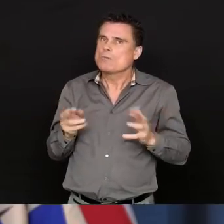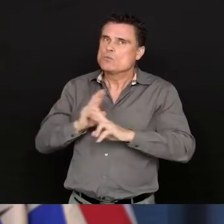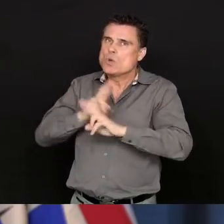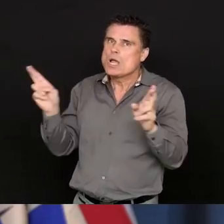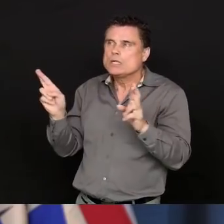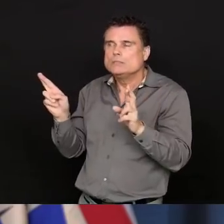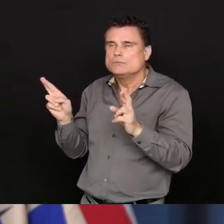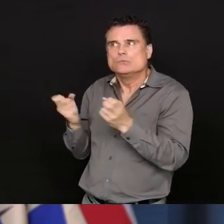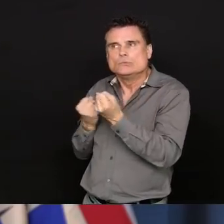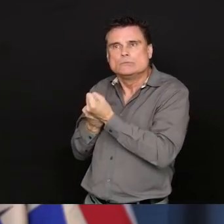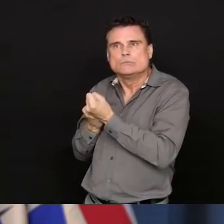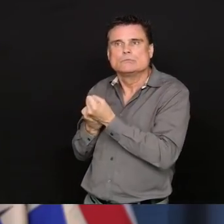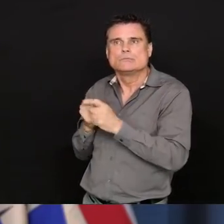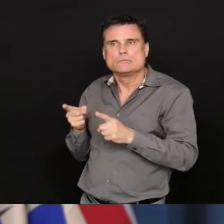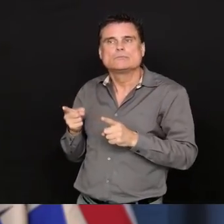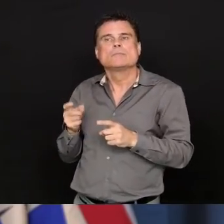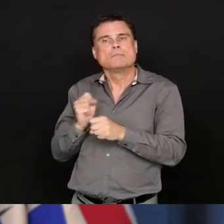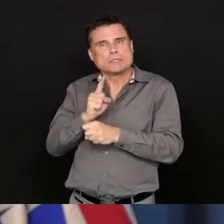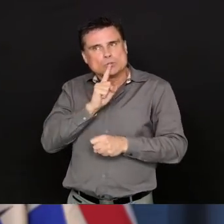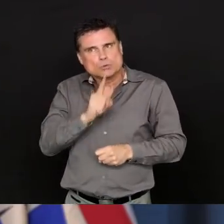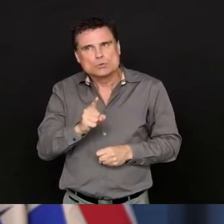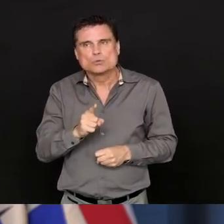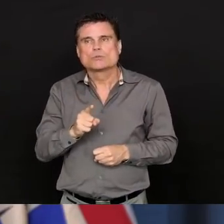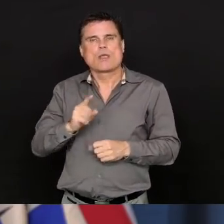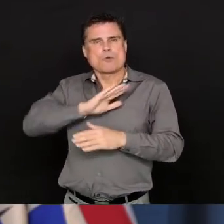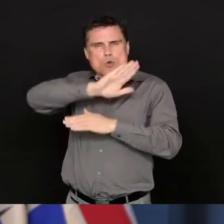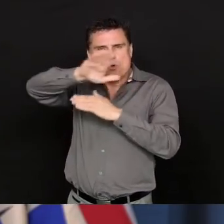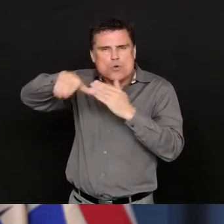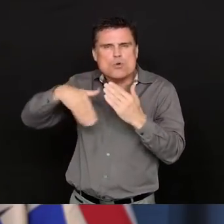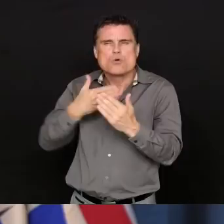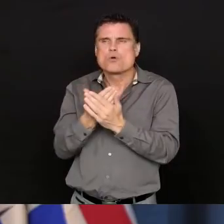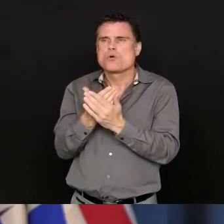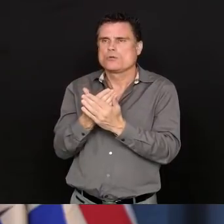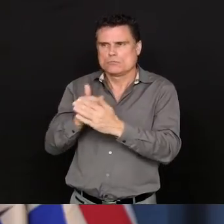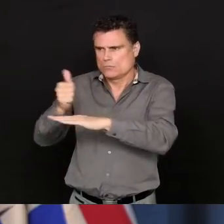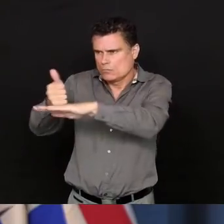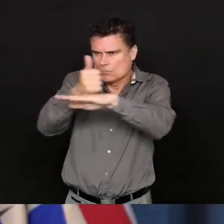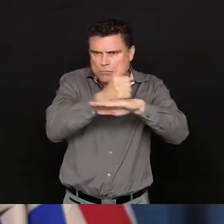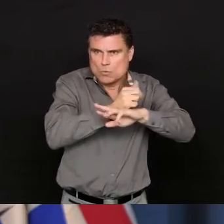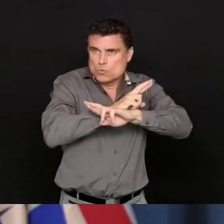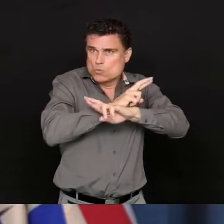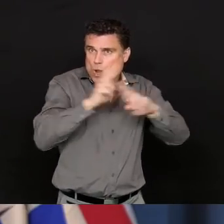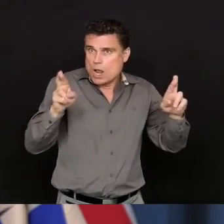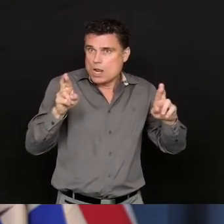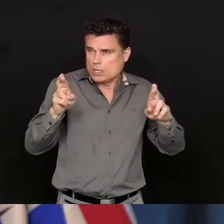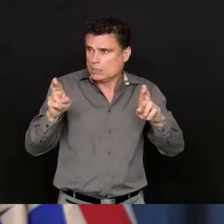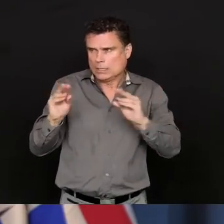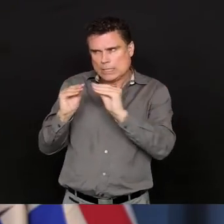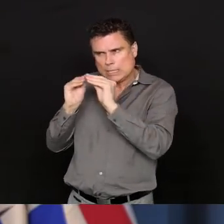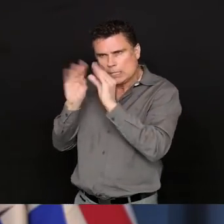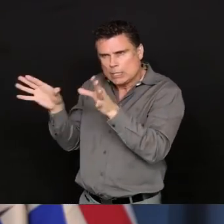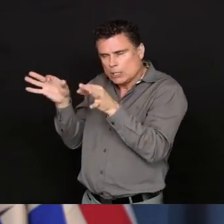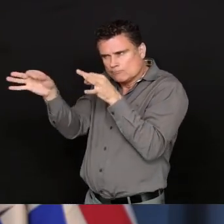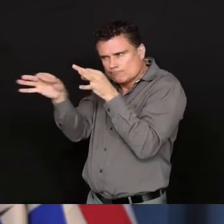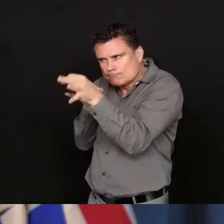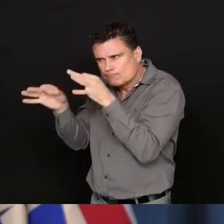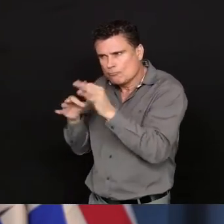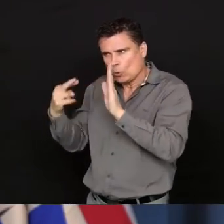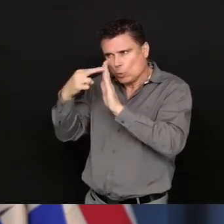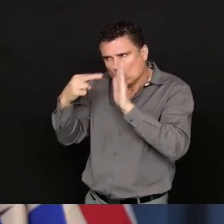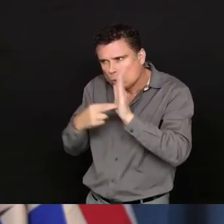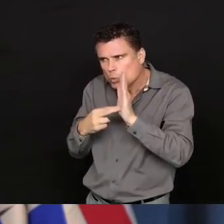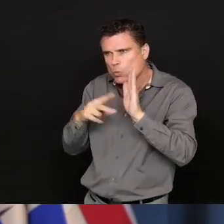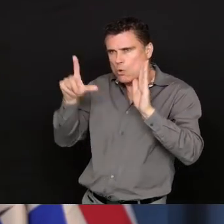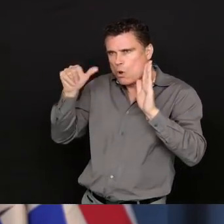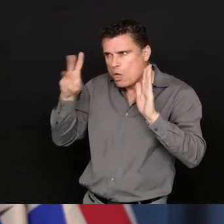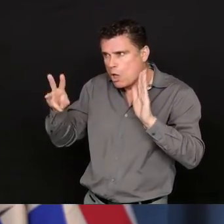support people to do what we need them to do, which is to maintain that isolation for 14 days once they come back. The